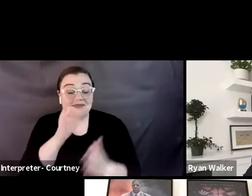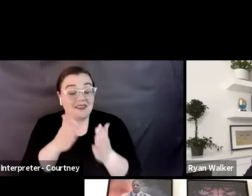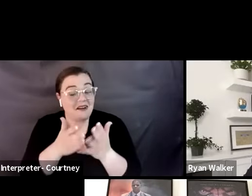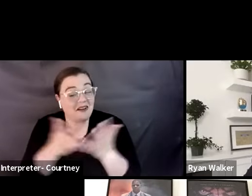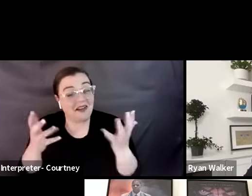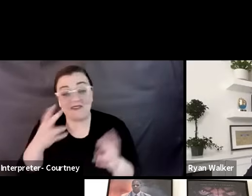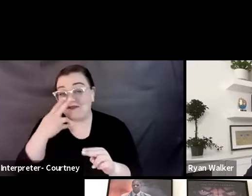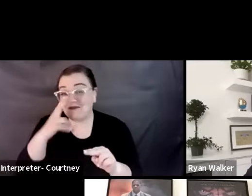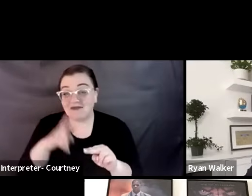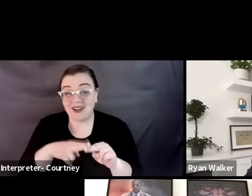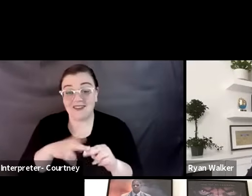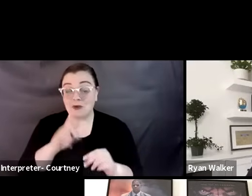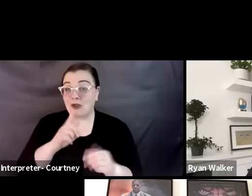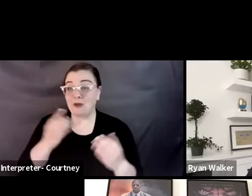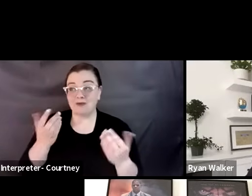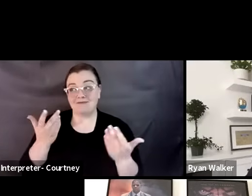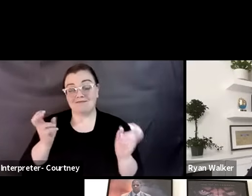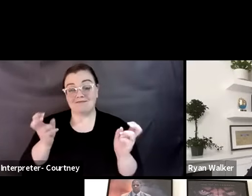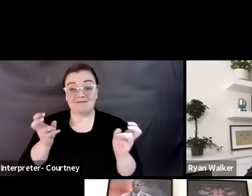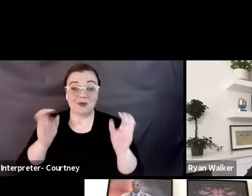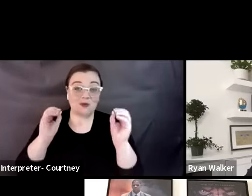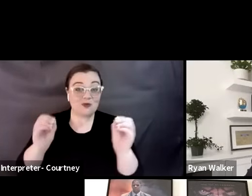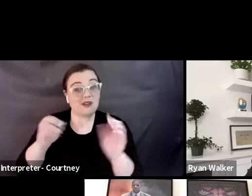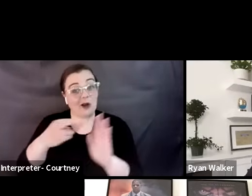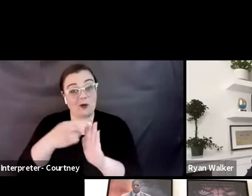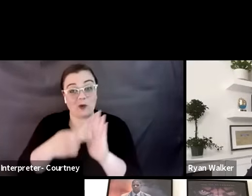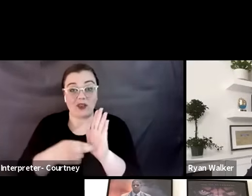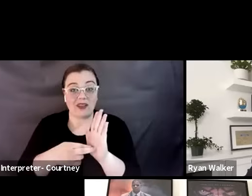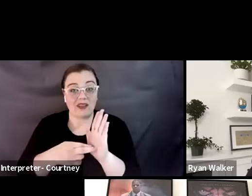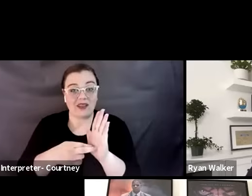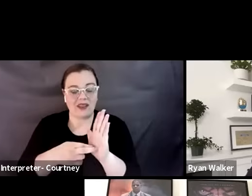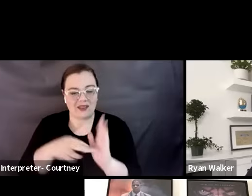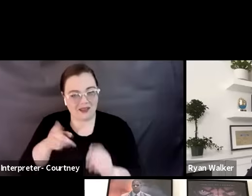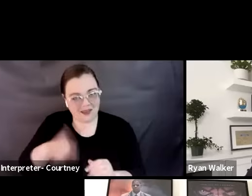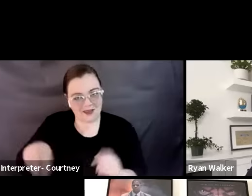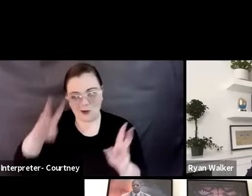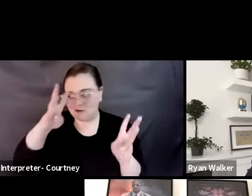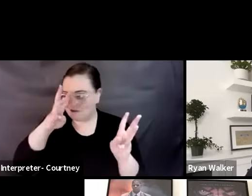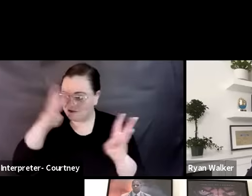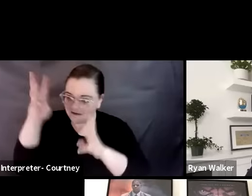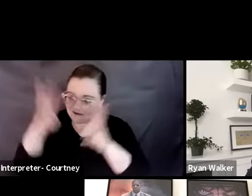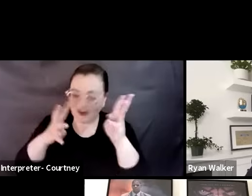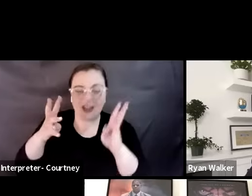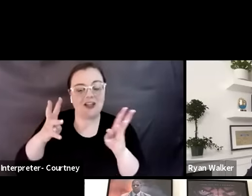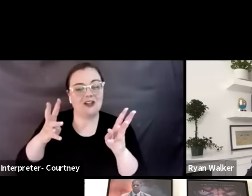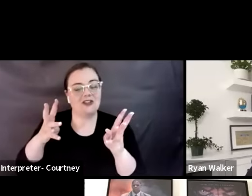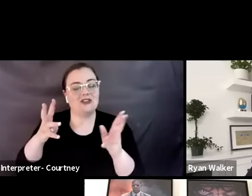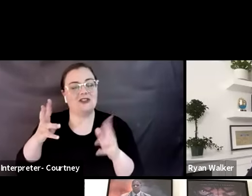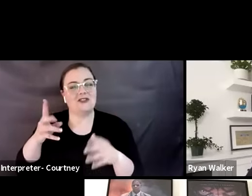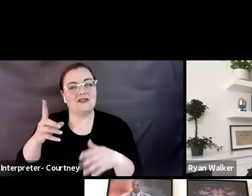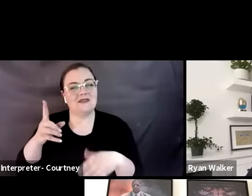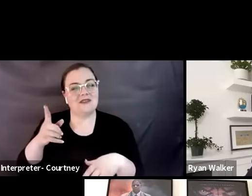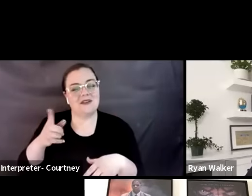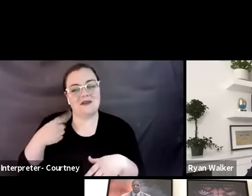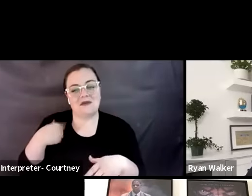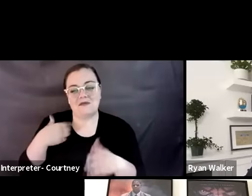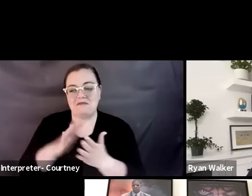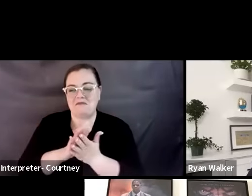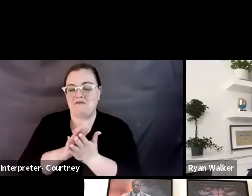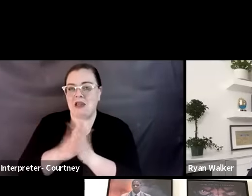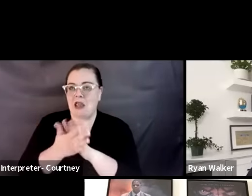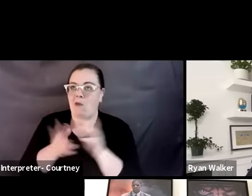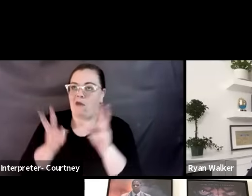You see these creators who are rewriting the rules of and I hate to say becoming famous,